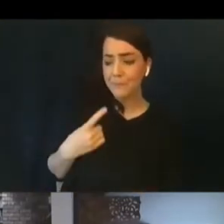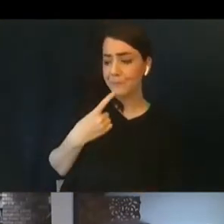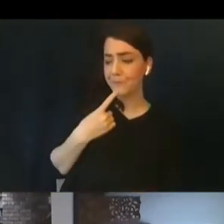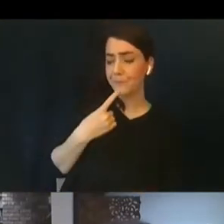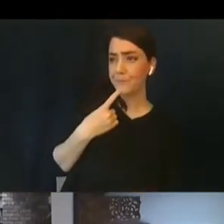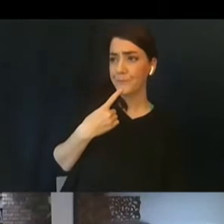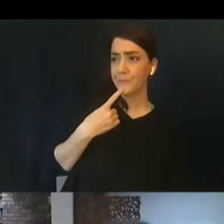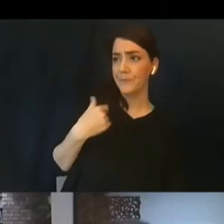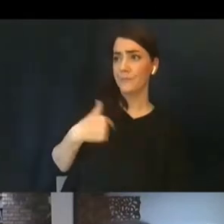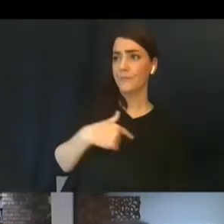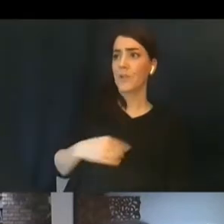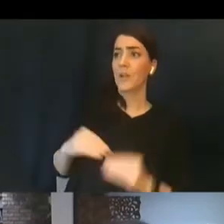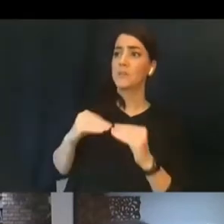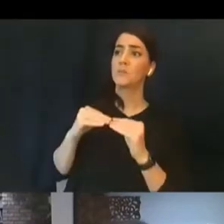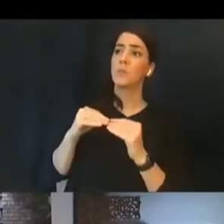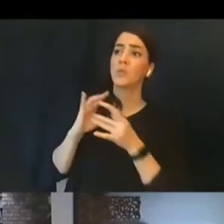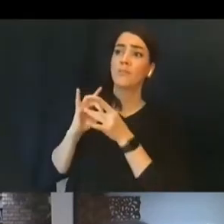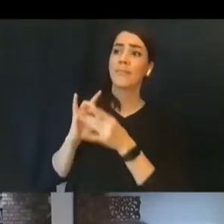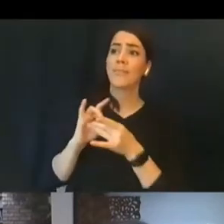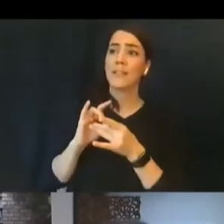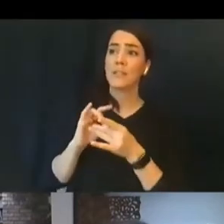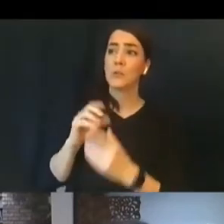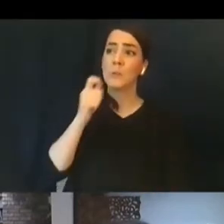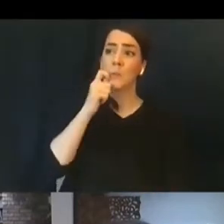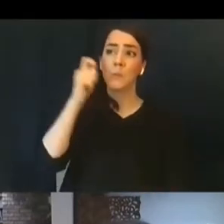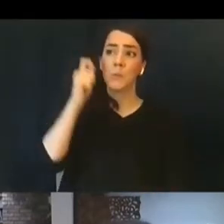Ukrainian community here in the Twin Cities?